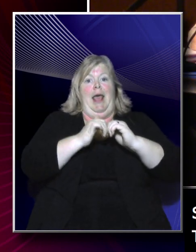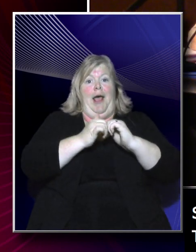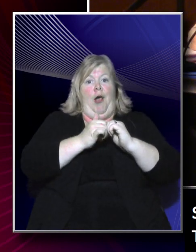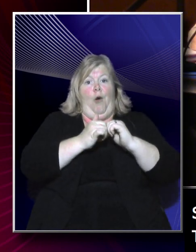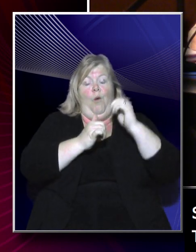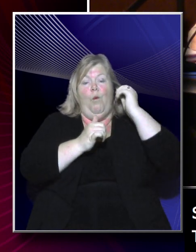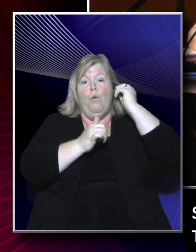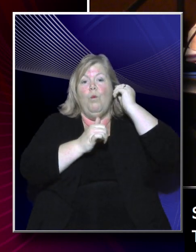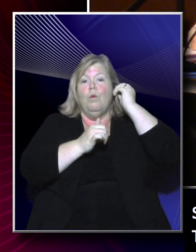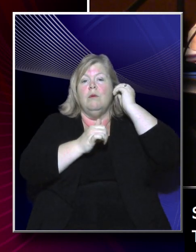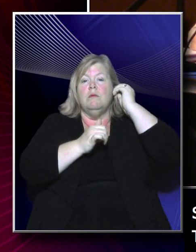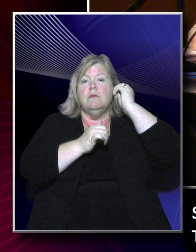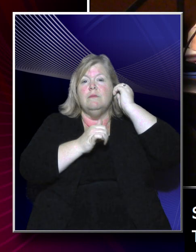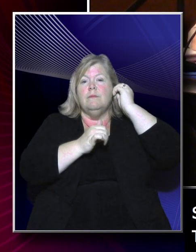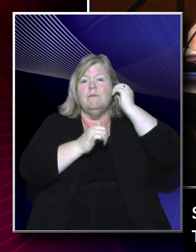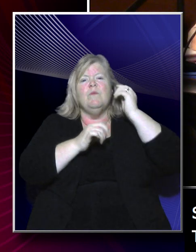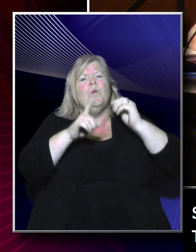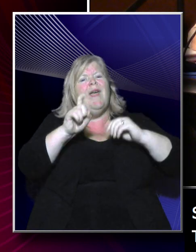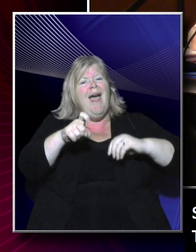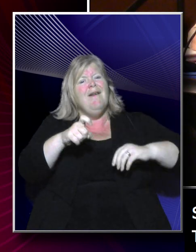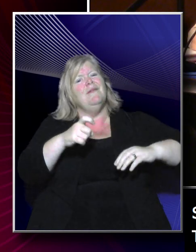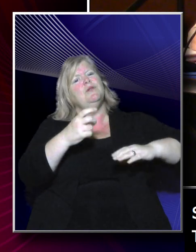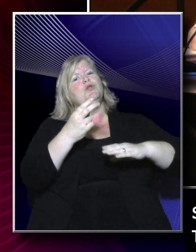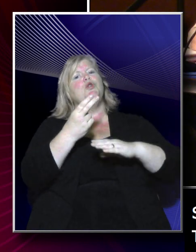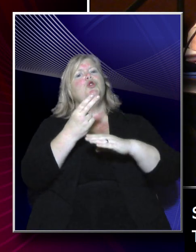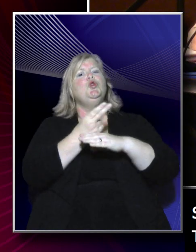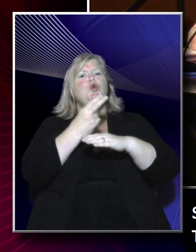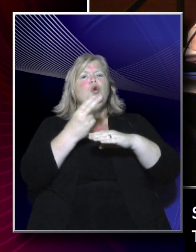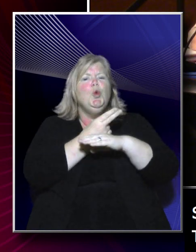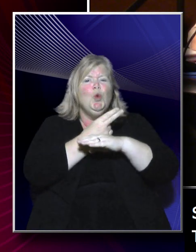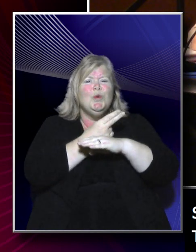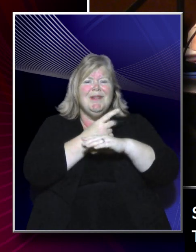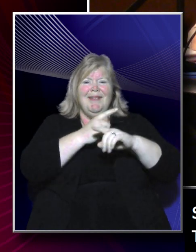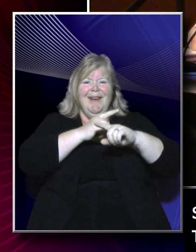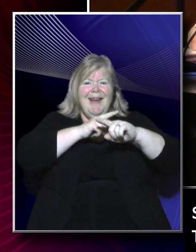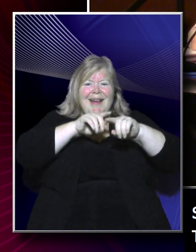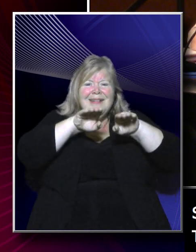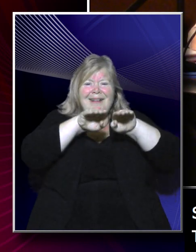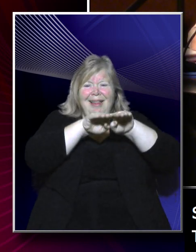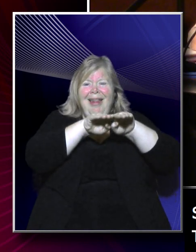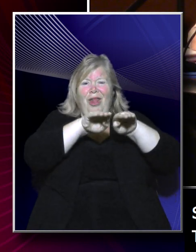that is to use longitudinal